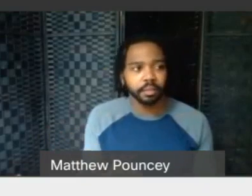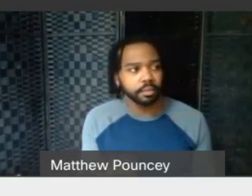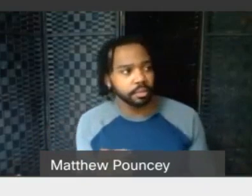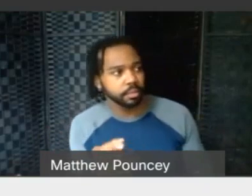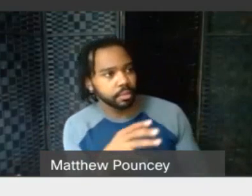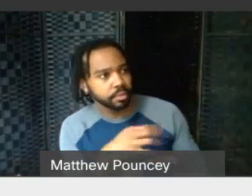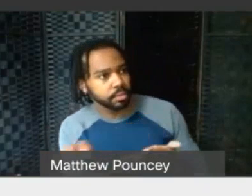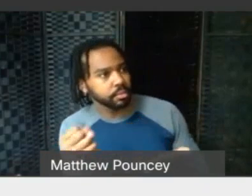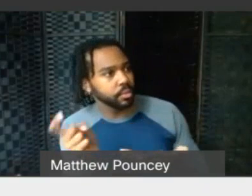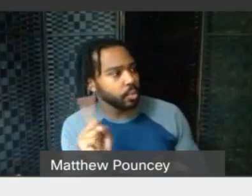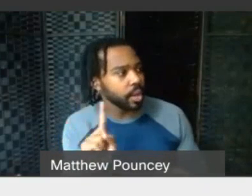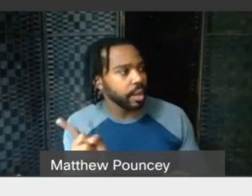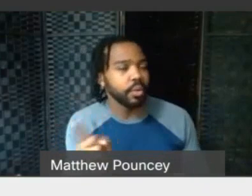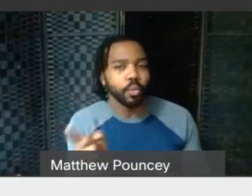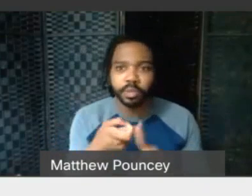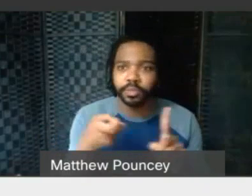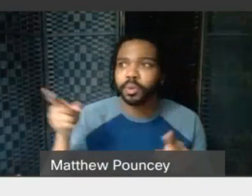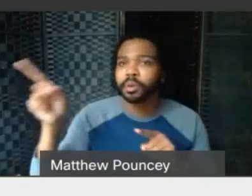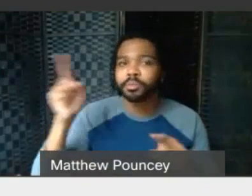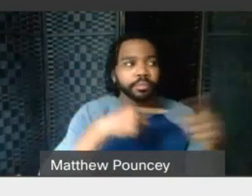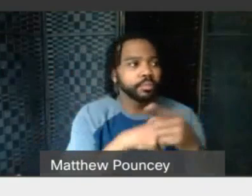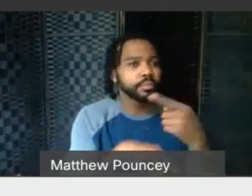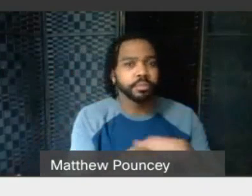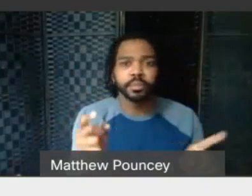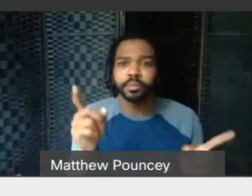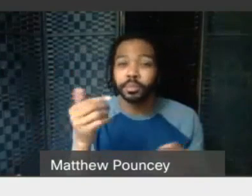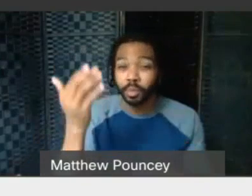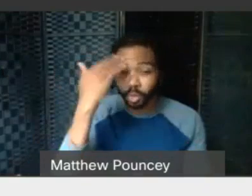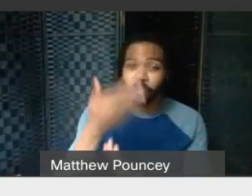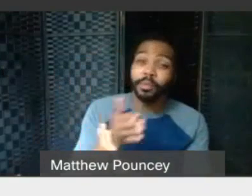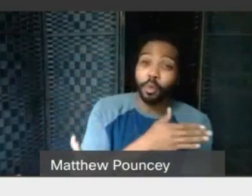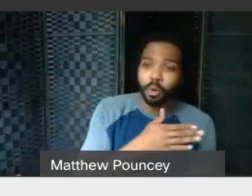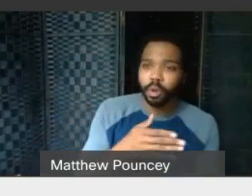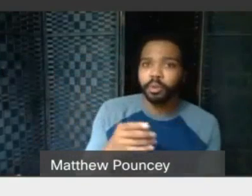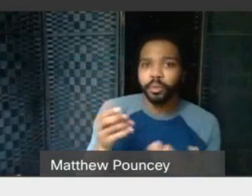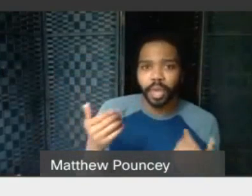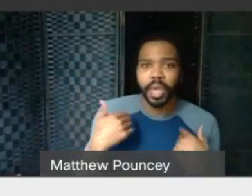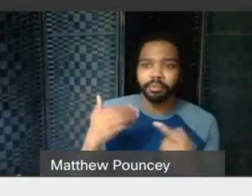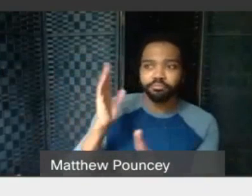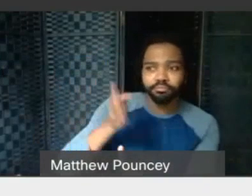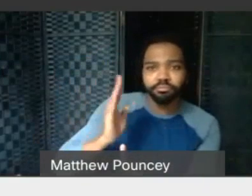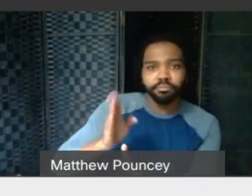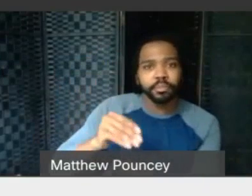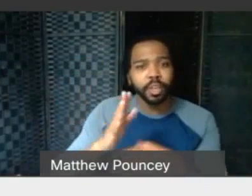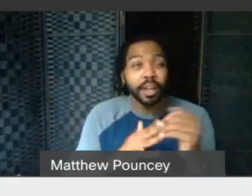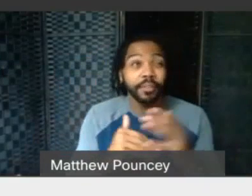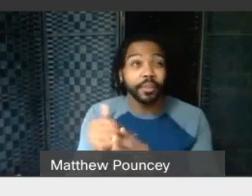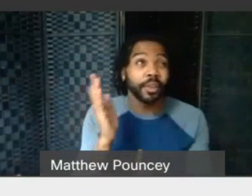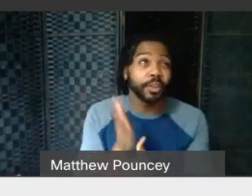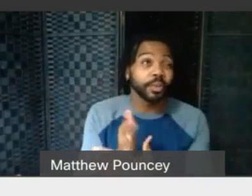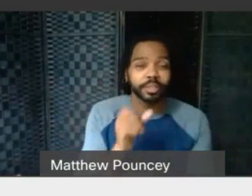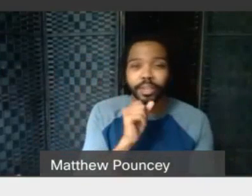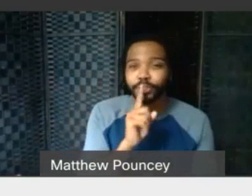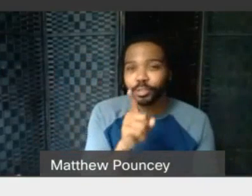where is it? Where's it coming from? Whereas before there was, that comfort or annoyance, I don't know which it is, but